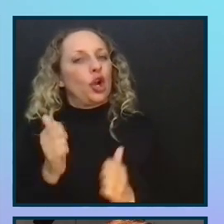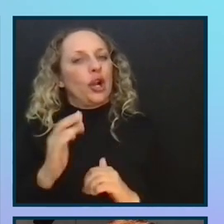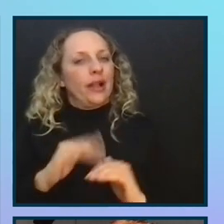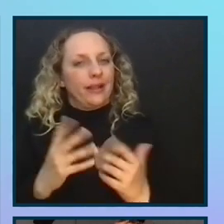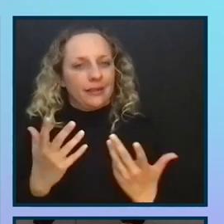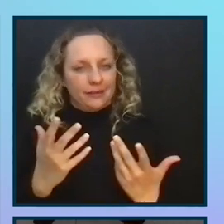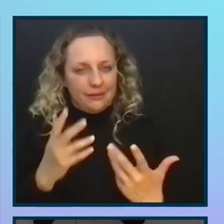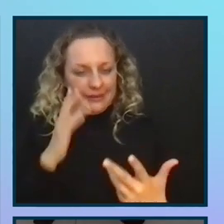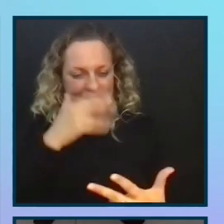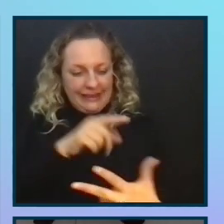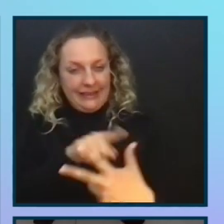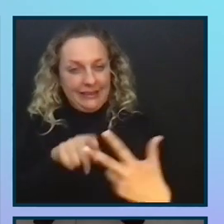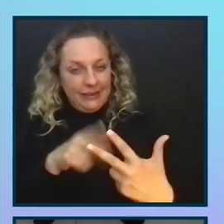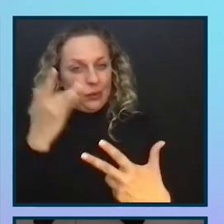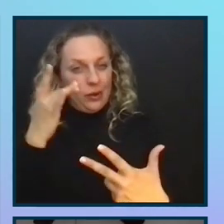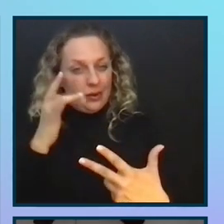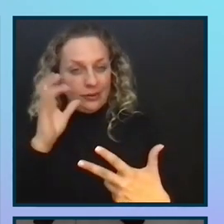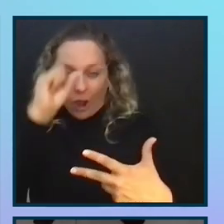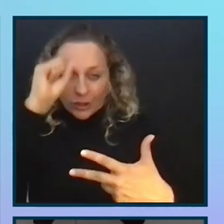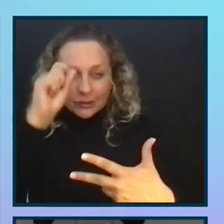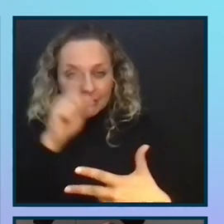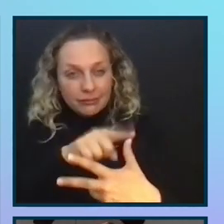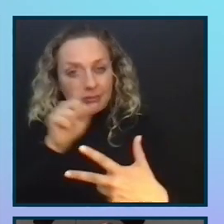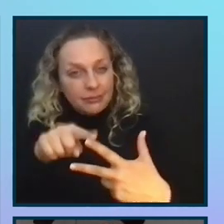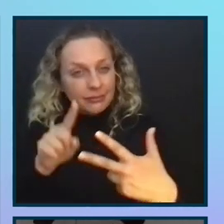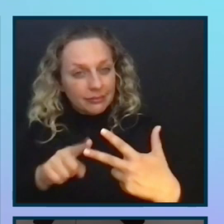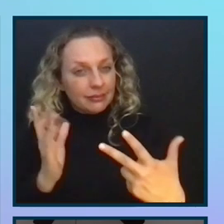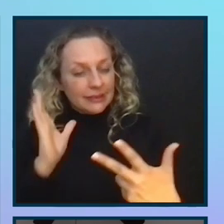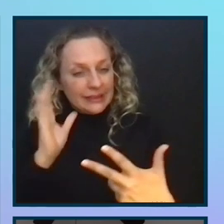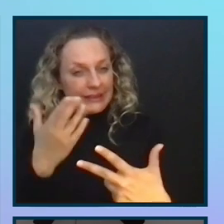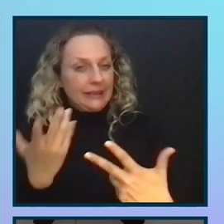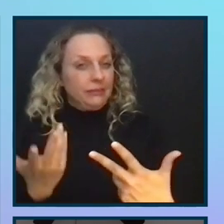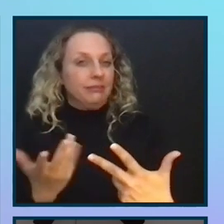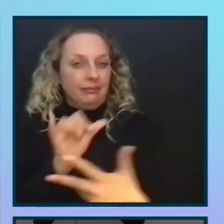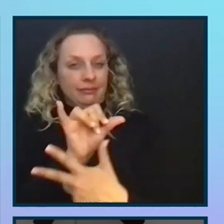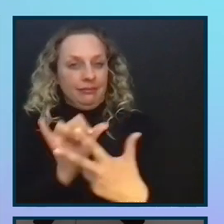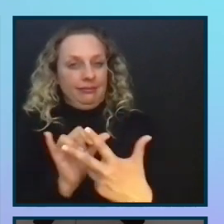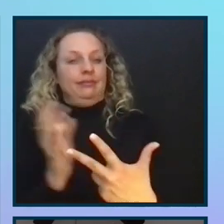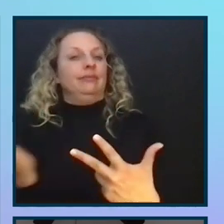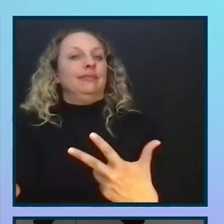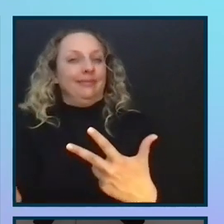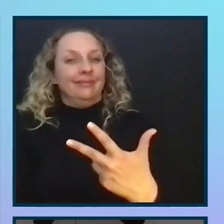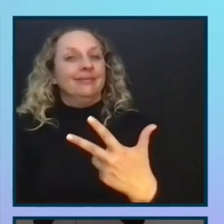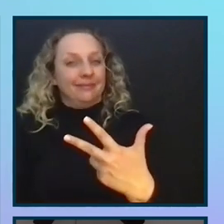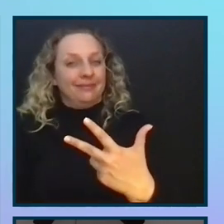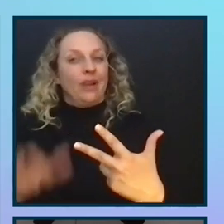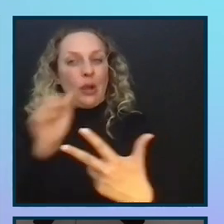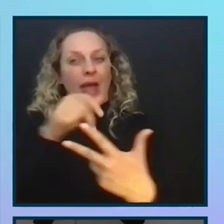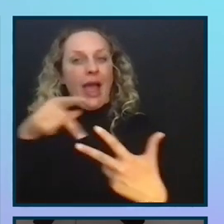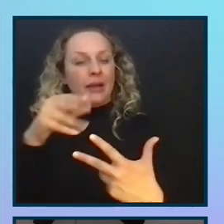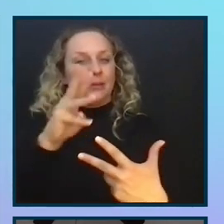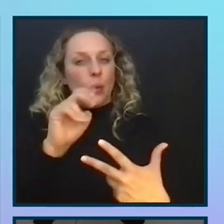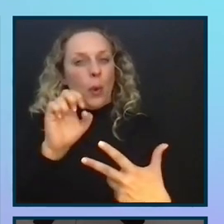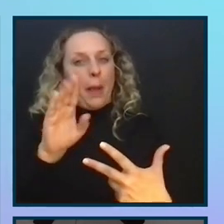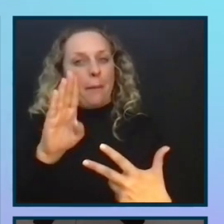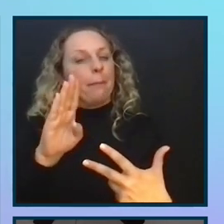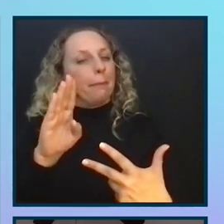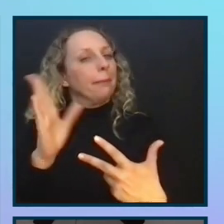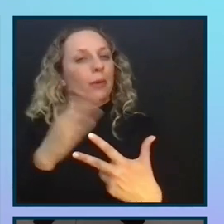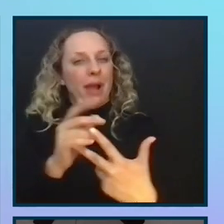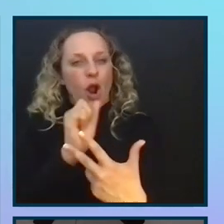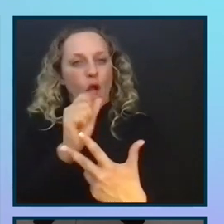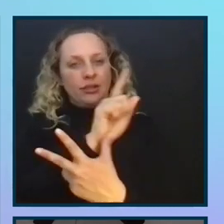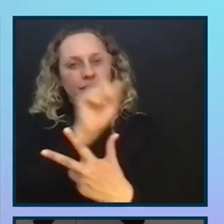already is. This is awesome, right? Checkboxes are going to end up being the same across all our apps and websites, a win for